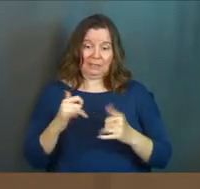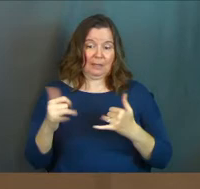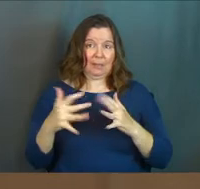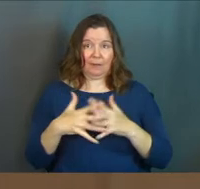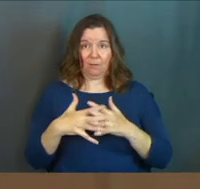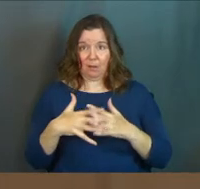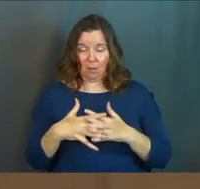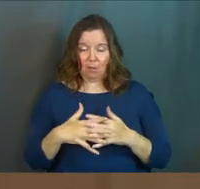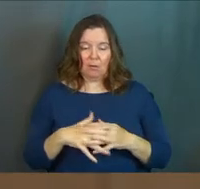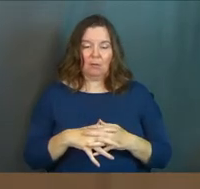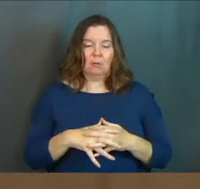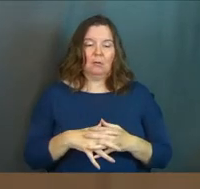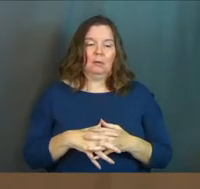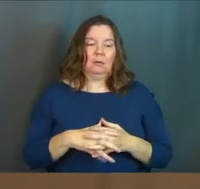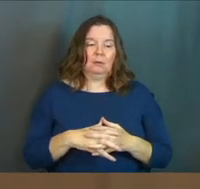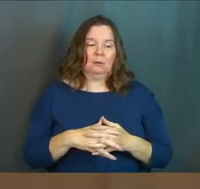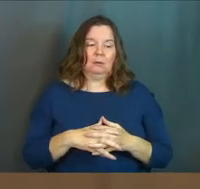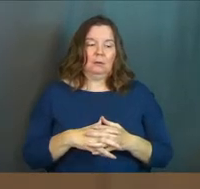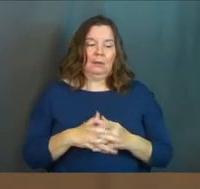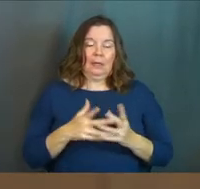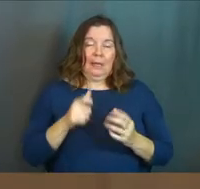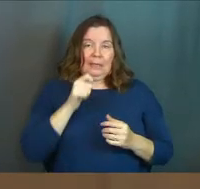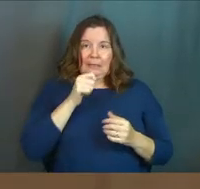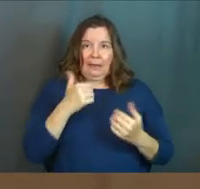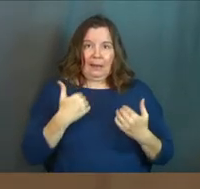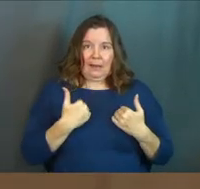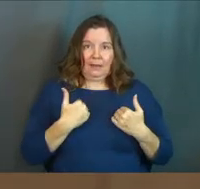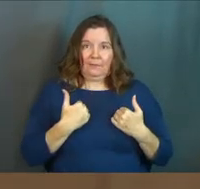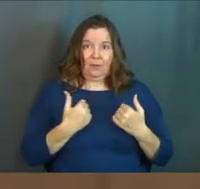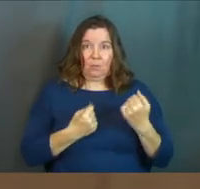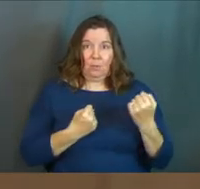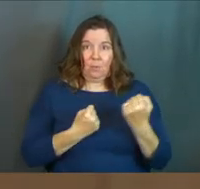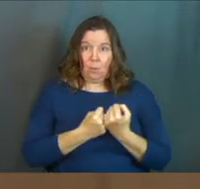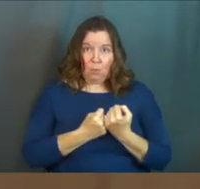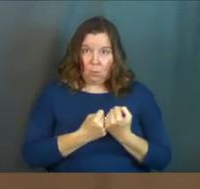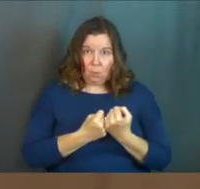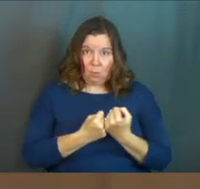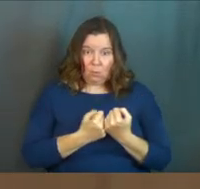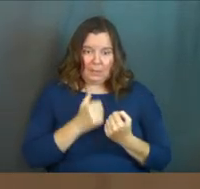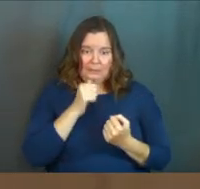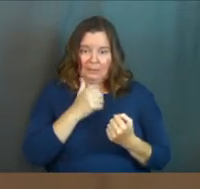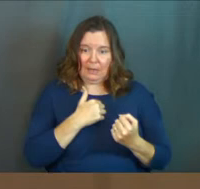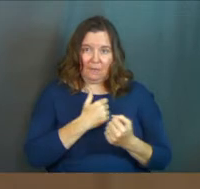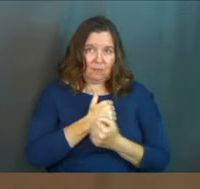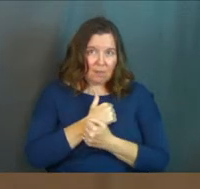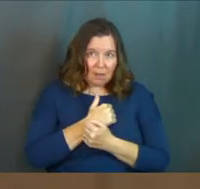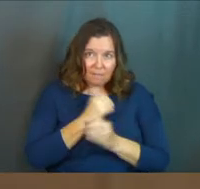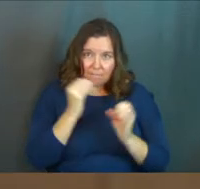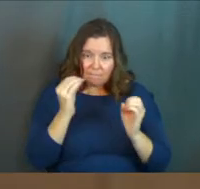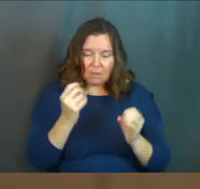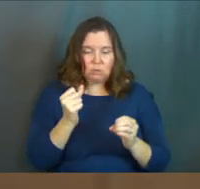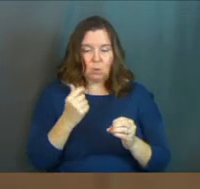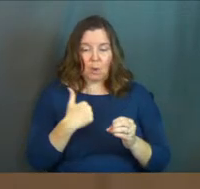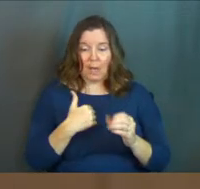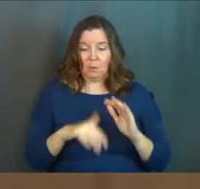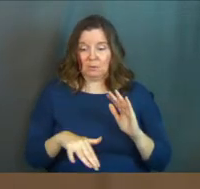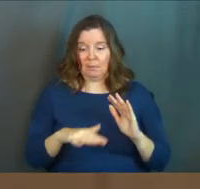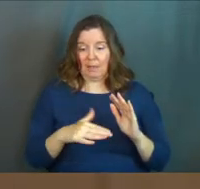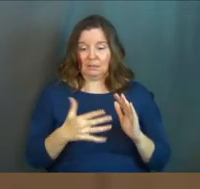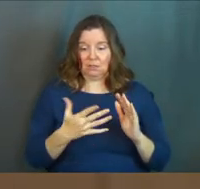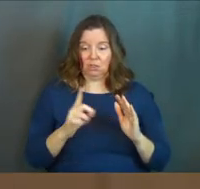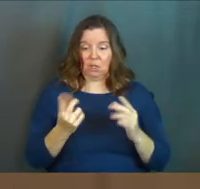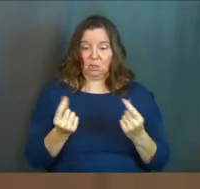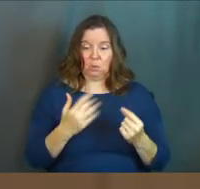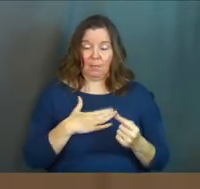played football. I didn't have the support. I didn't have the love. So I was basically